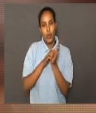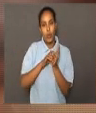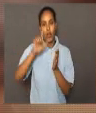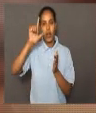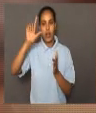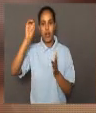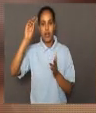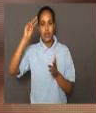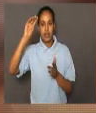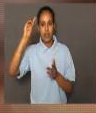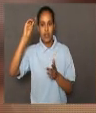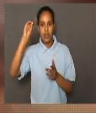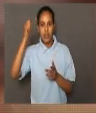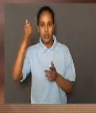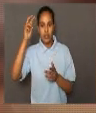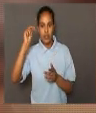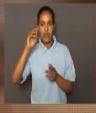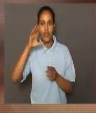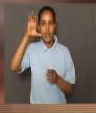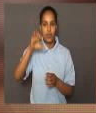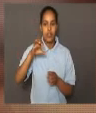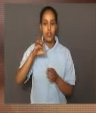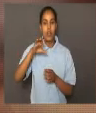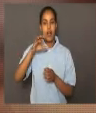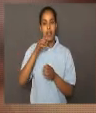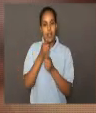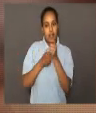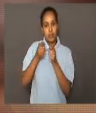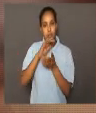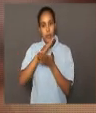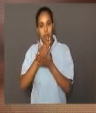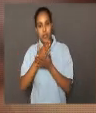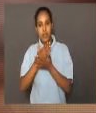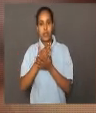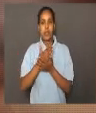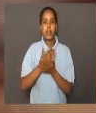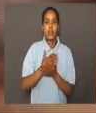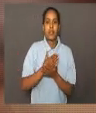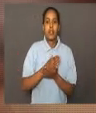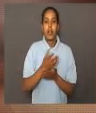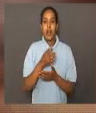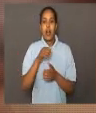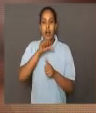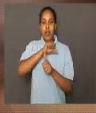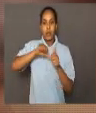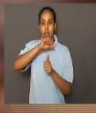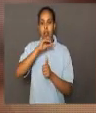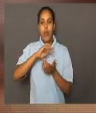London forces, which are forces of attraction between atoms and molecules.